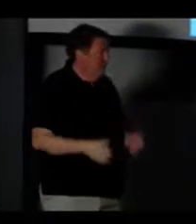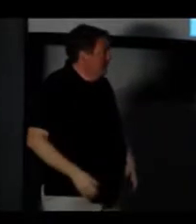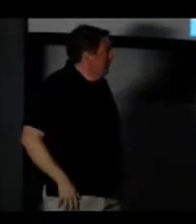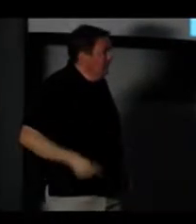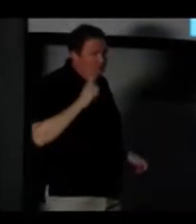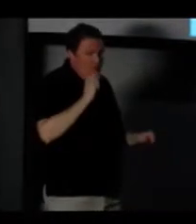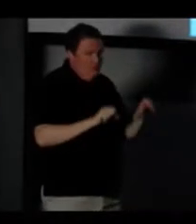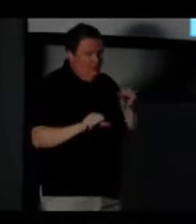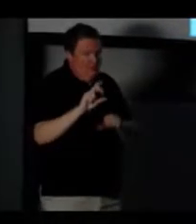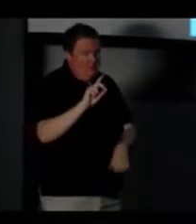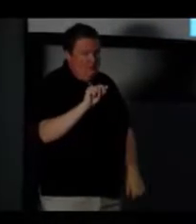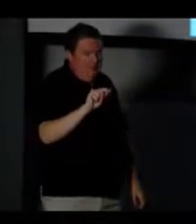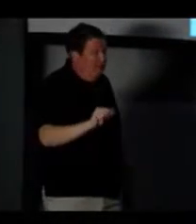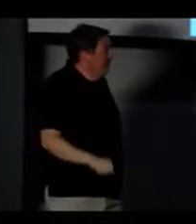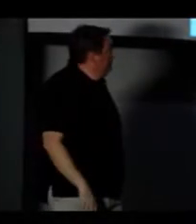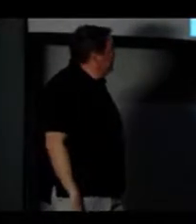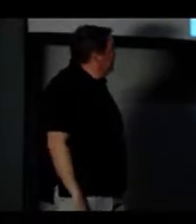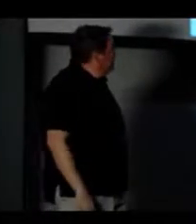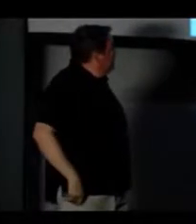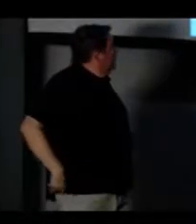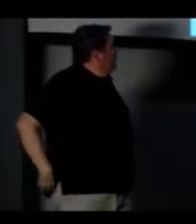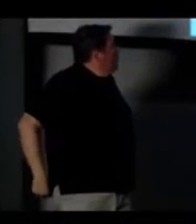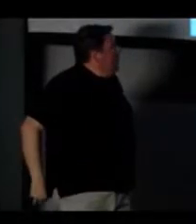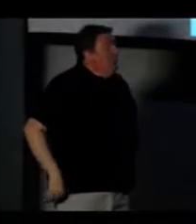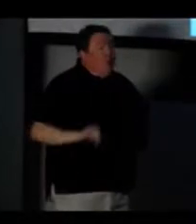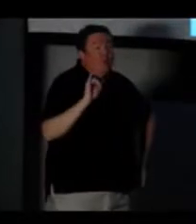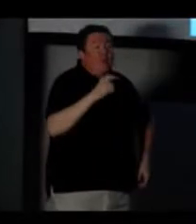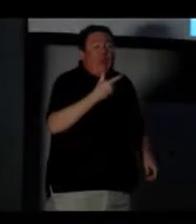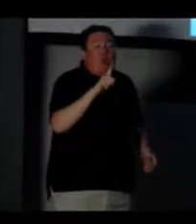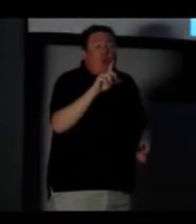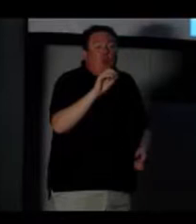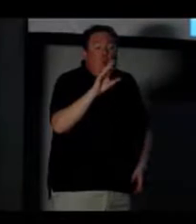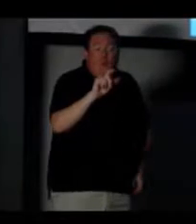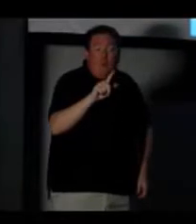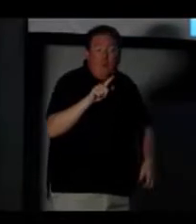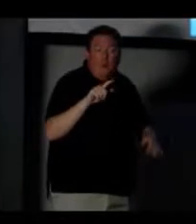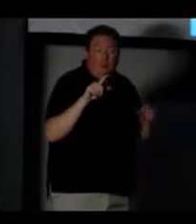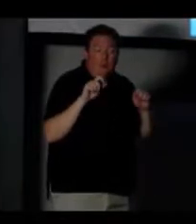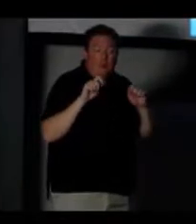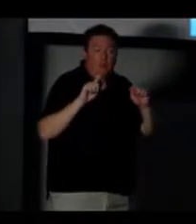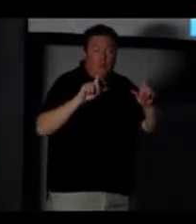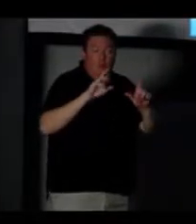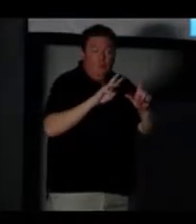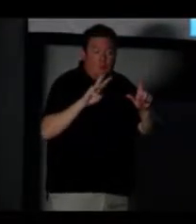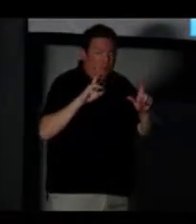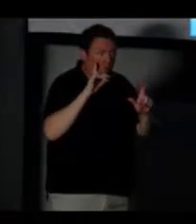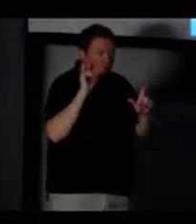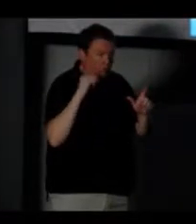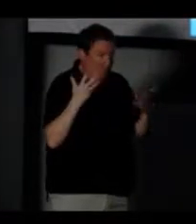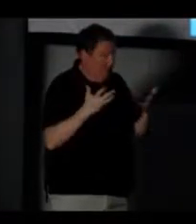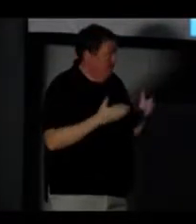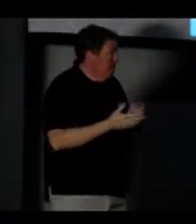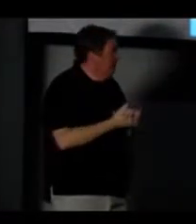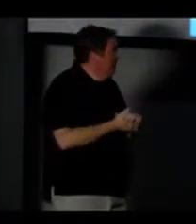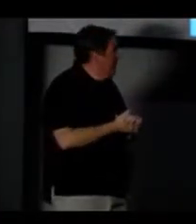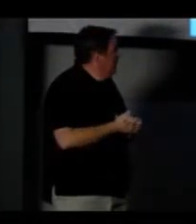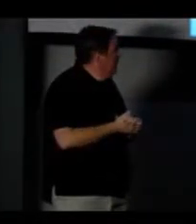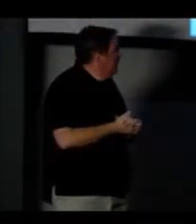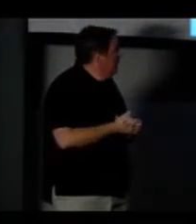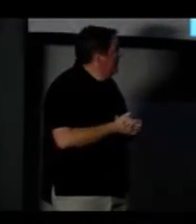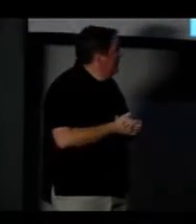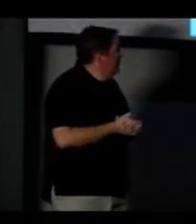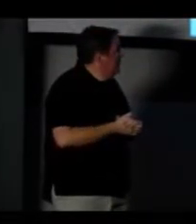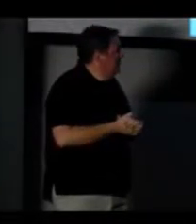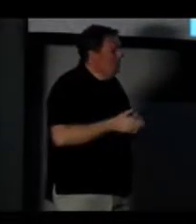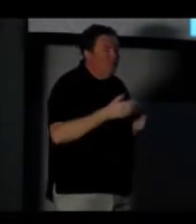What would that global portal eventually look like, do you think? Well, I mentioned at the beginning that the fact that herbarium sheets